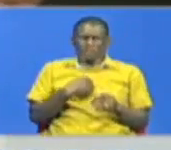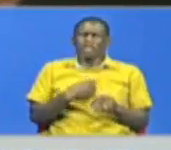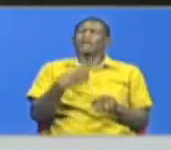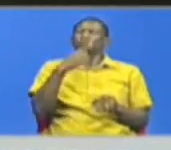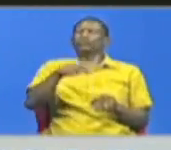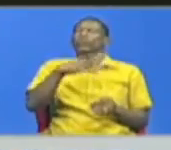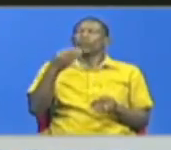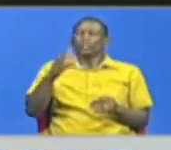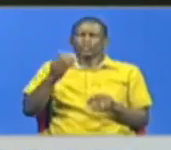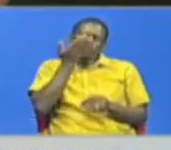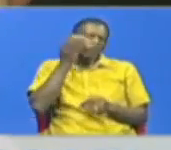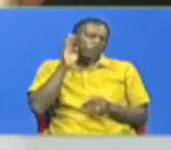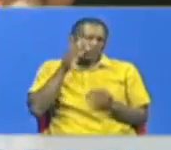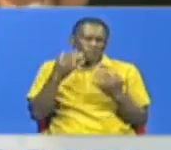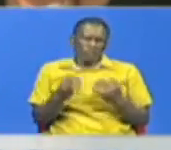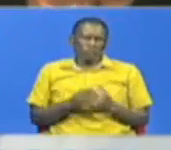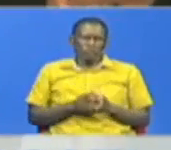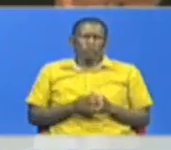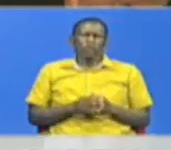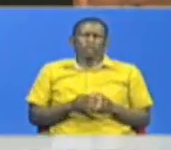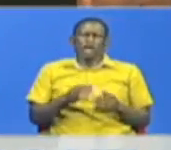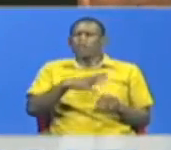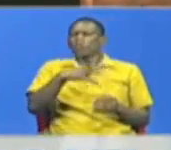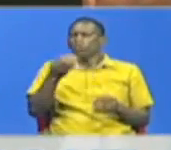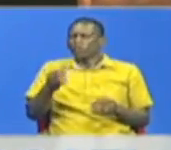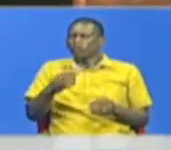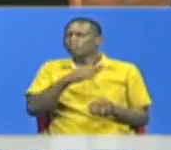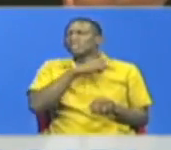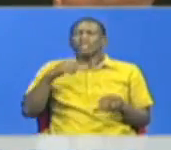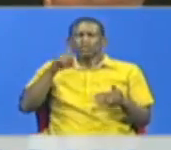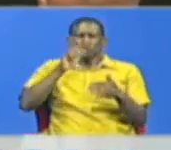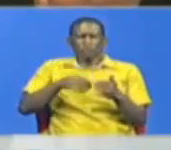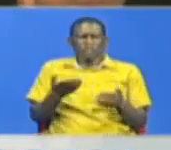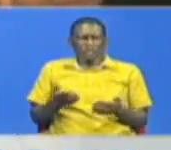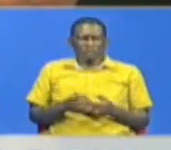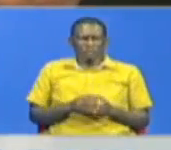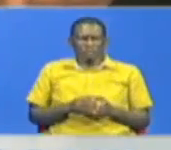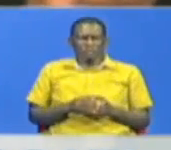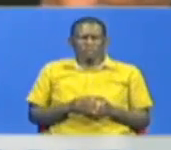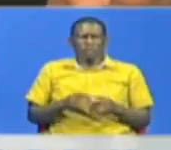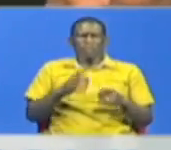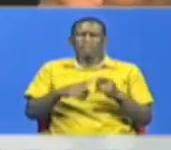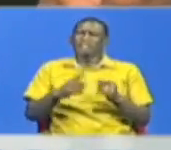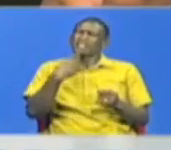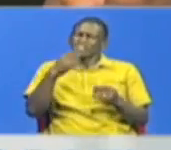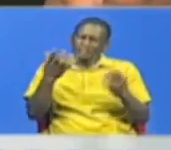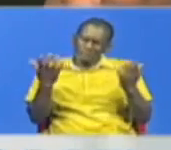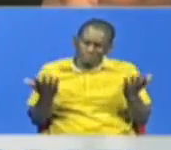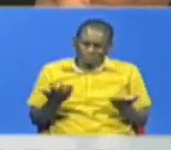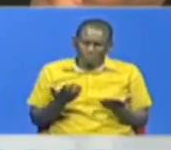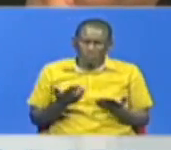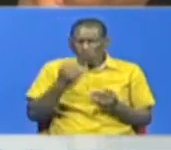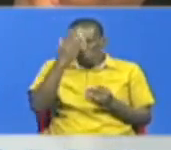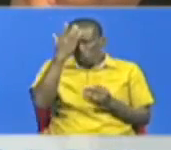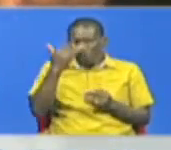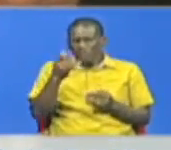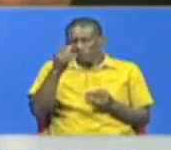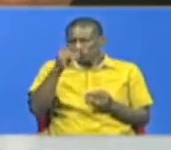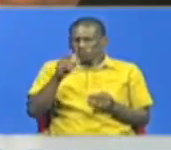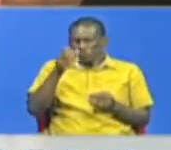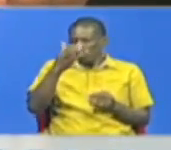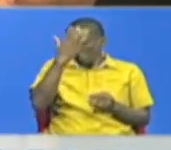sasa nanipeleka huko ni wawe au ni nini hii nimepangiwa hapa? Lakini nikasema why should I wish